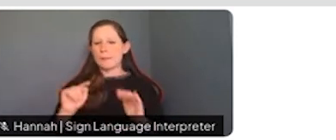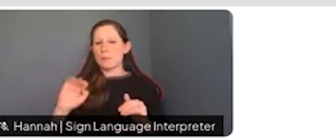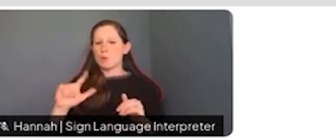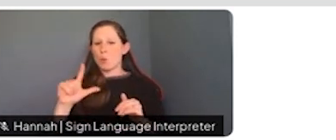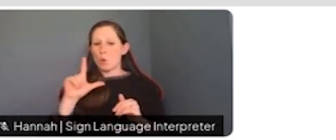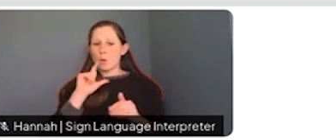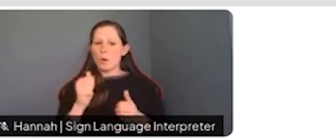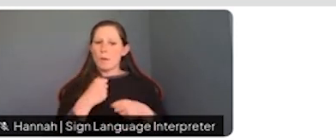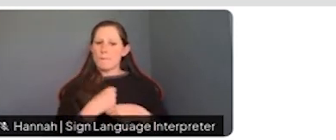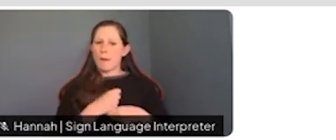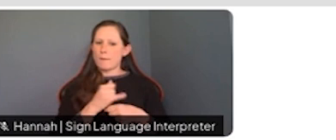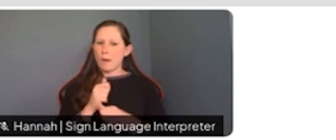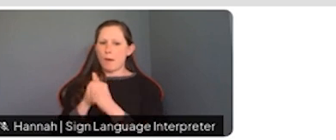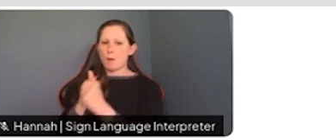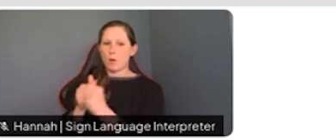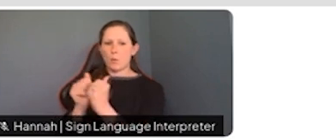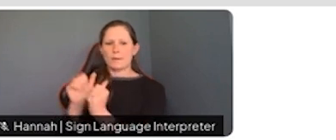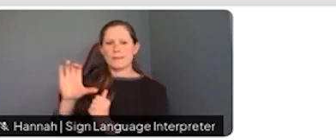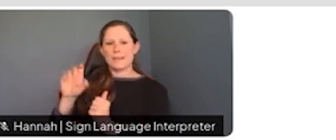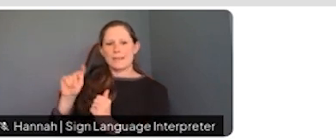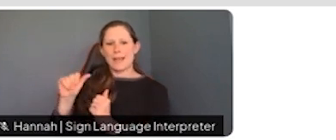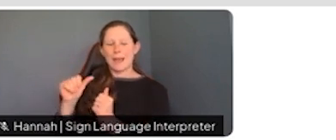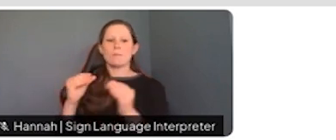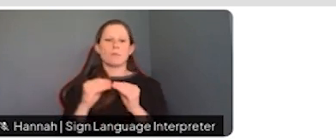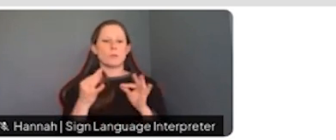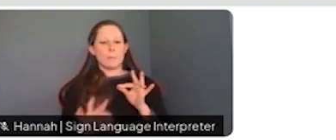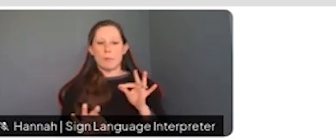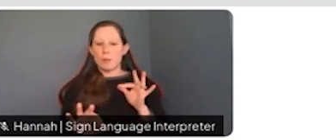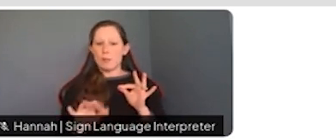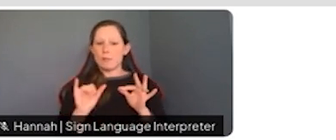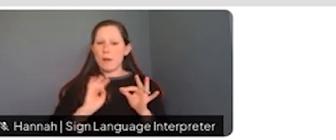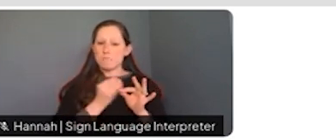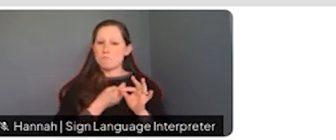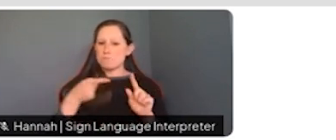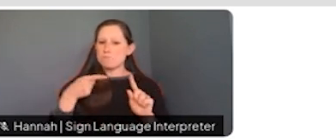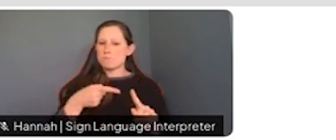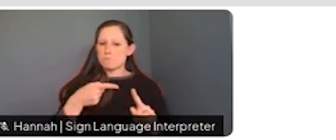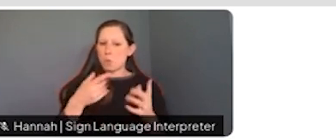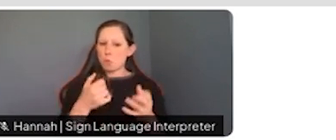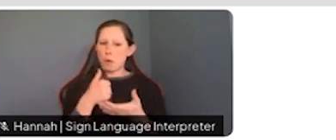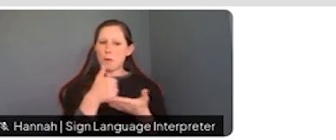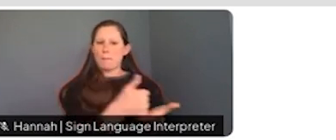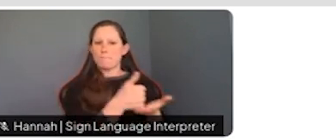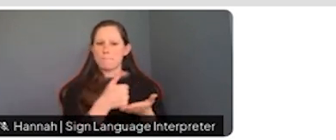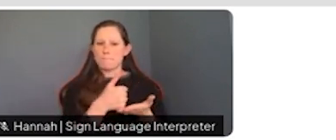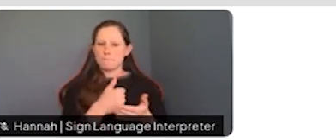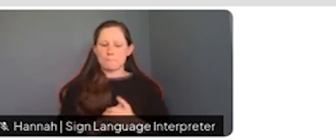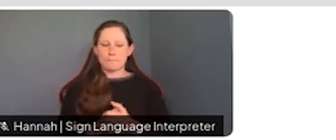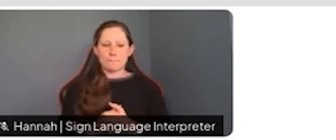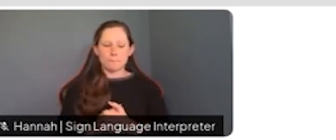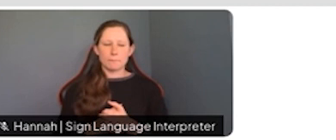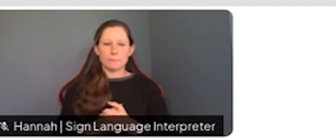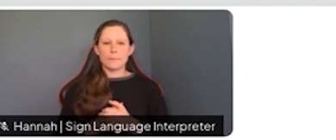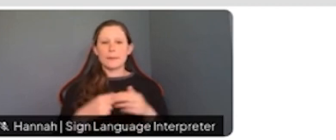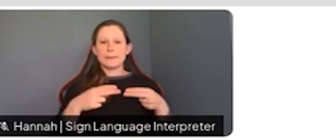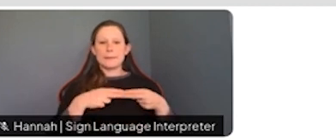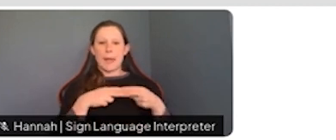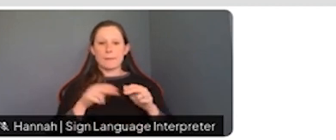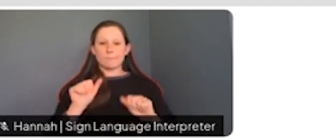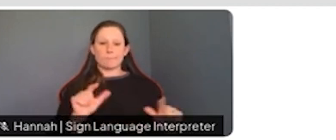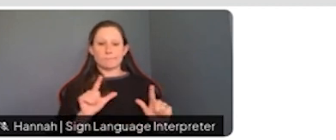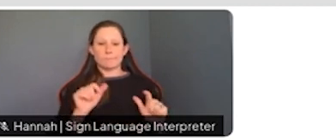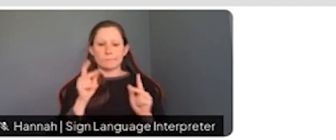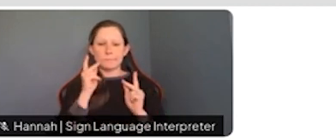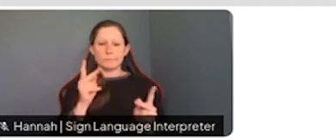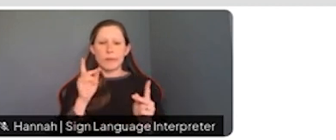the compliance with CTA as simple as possible for everyone on Carta's platform. And on the slide, you could see this is kind of a